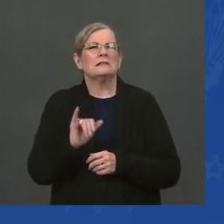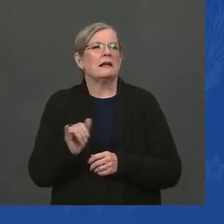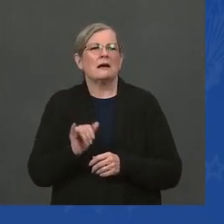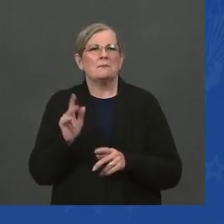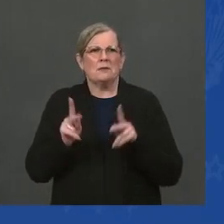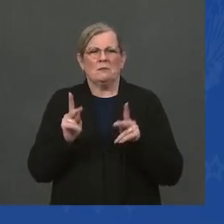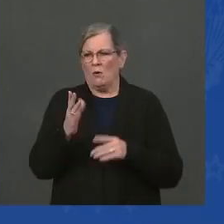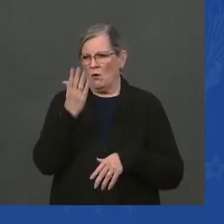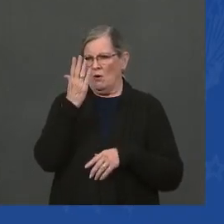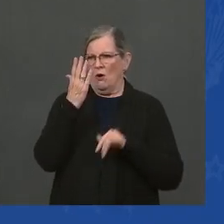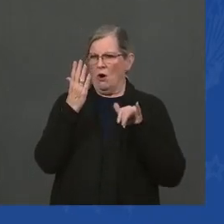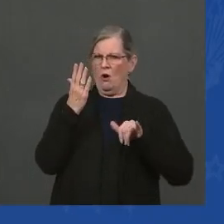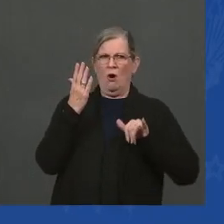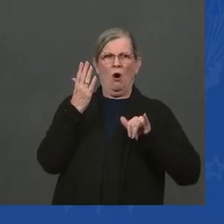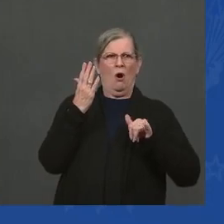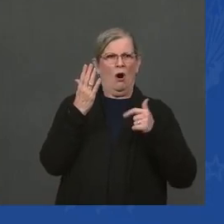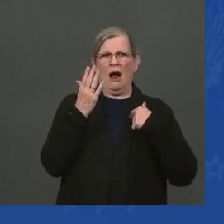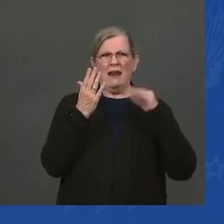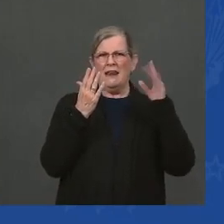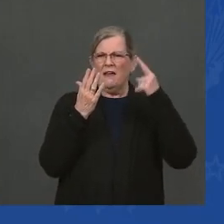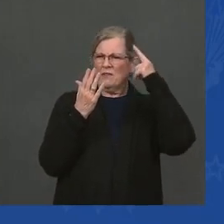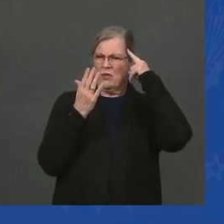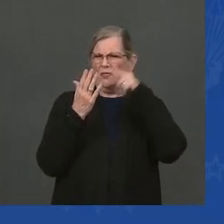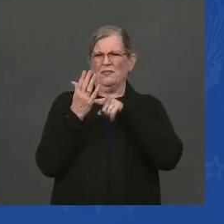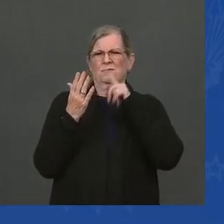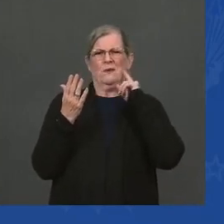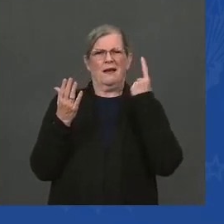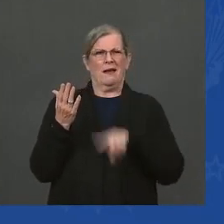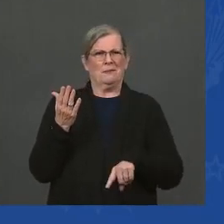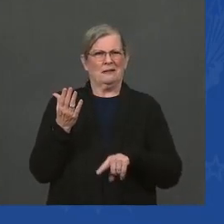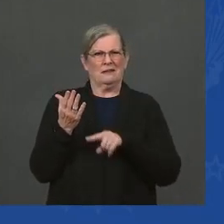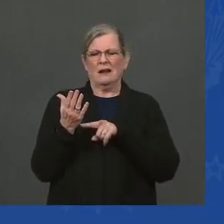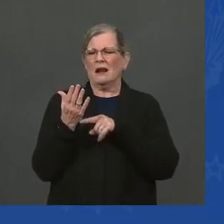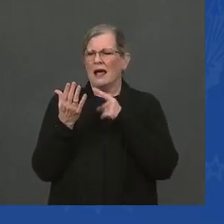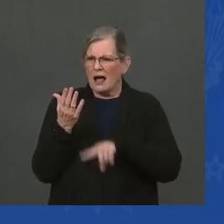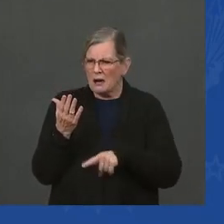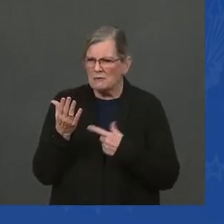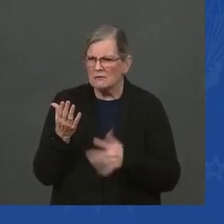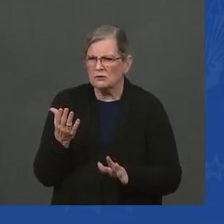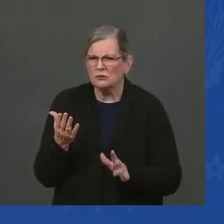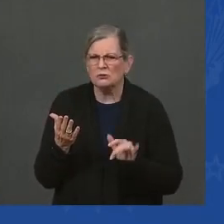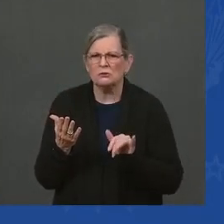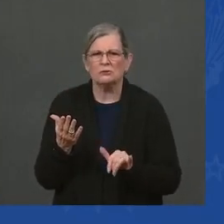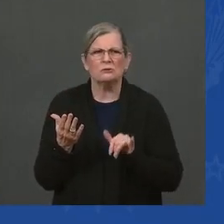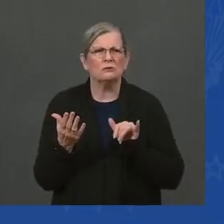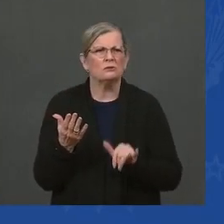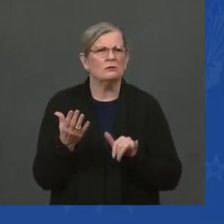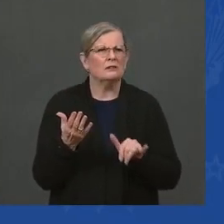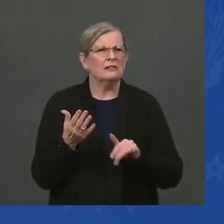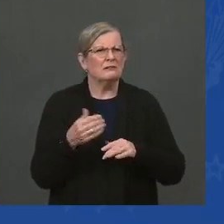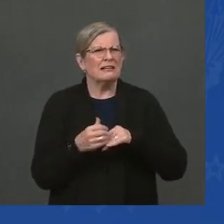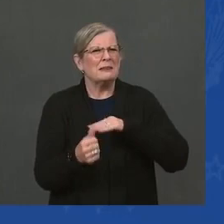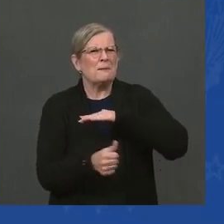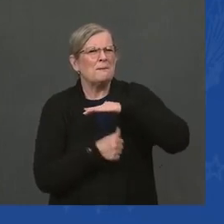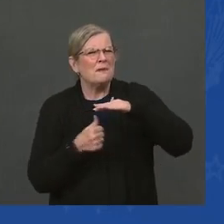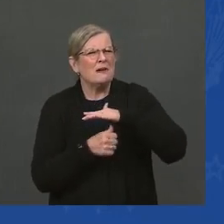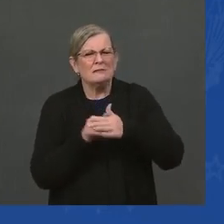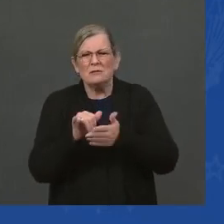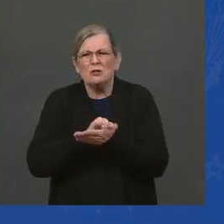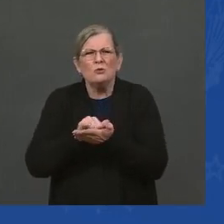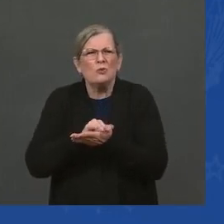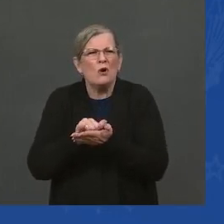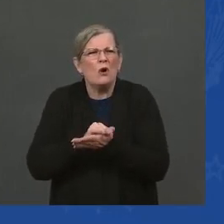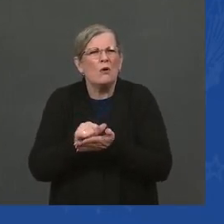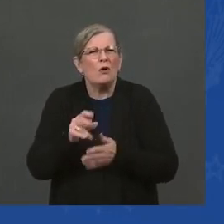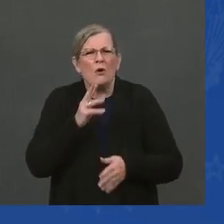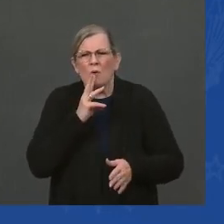would happen. They're seeing people drown in their basements in Queens, New York because of flooding and rain. They're